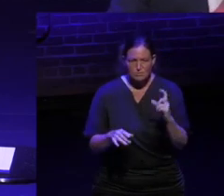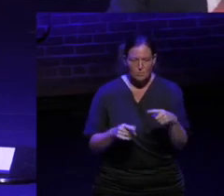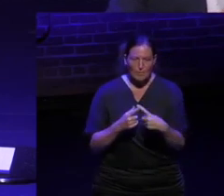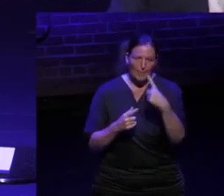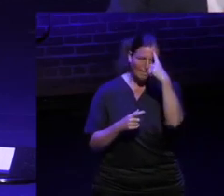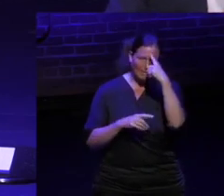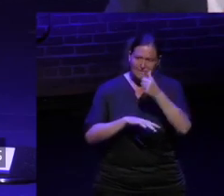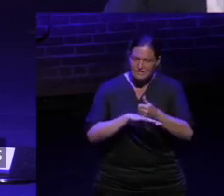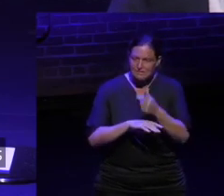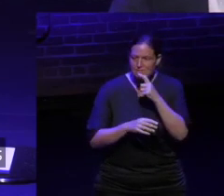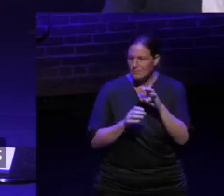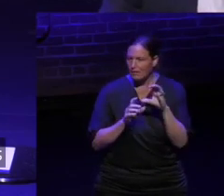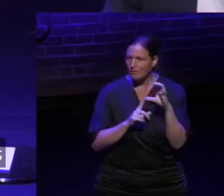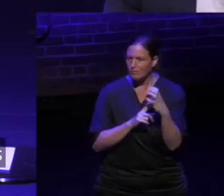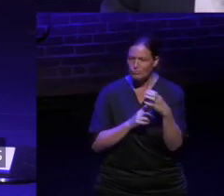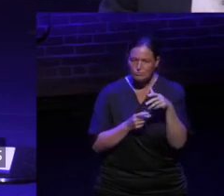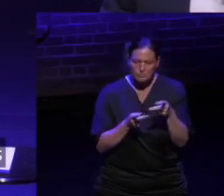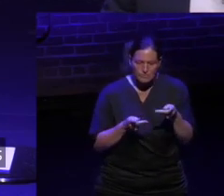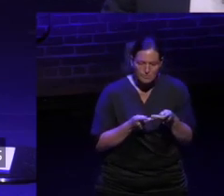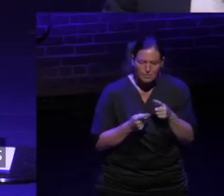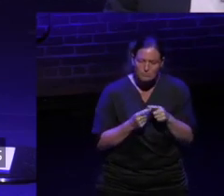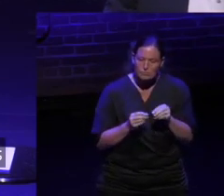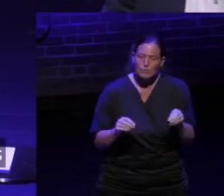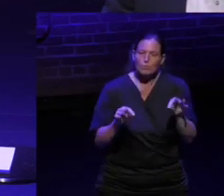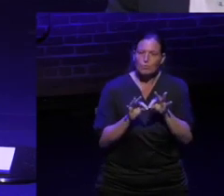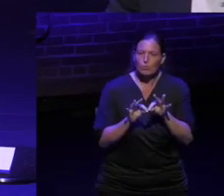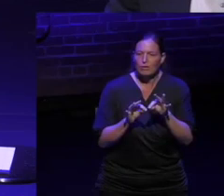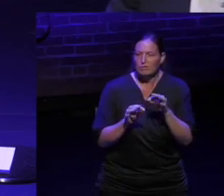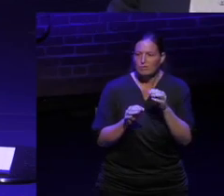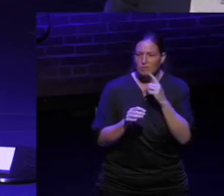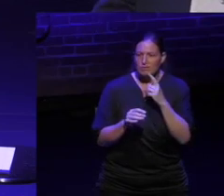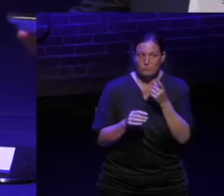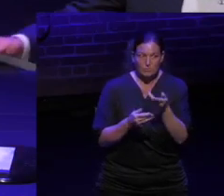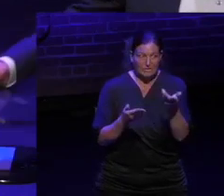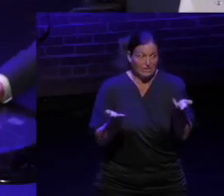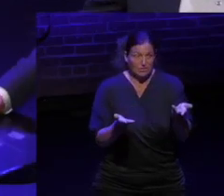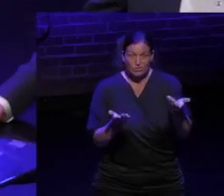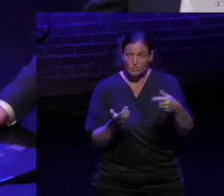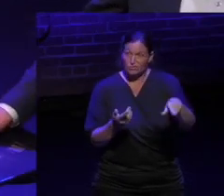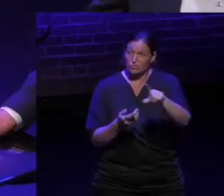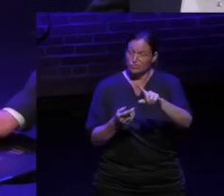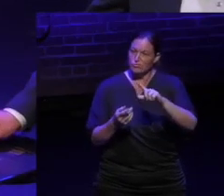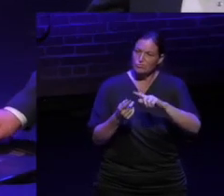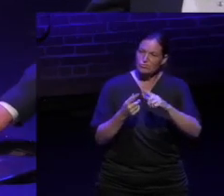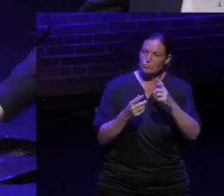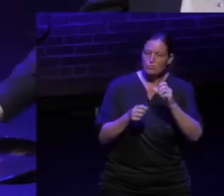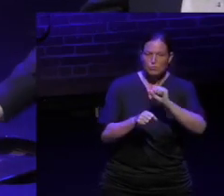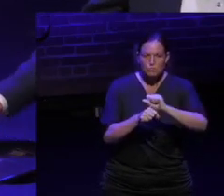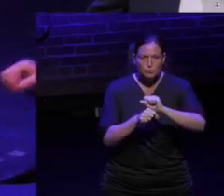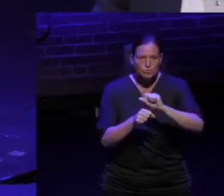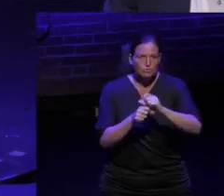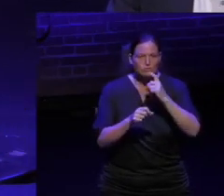the arts and cultural space, but making sure that so many of the folks like you here in this room who are probably gig workers or you're working